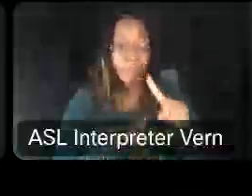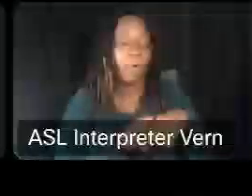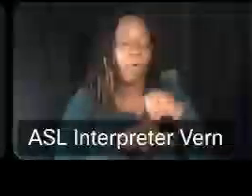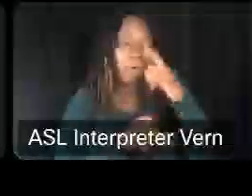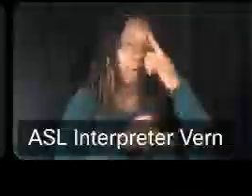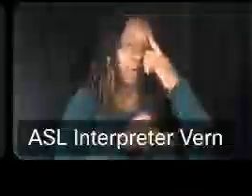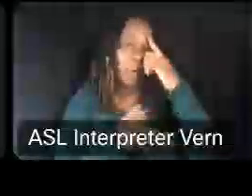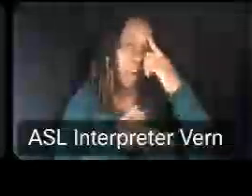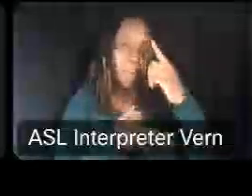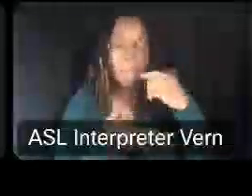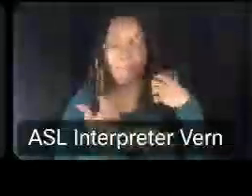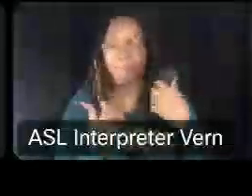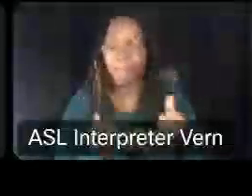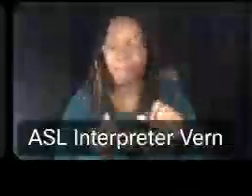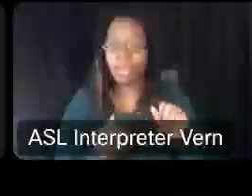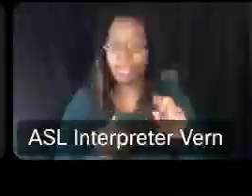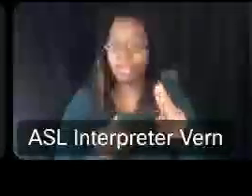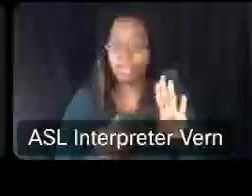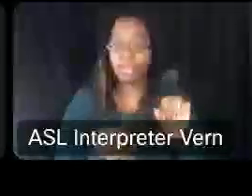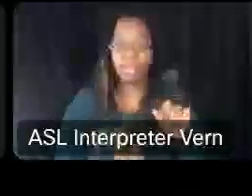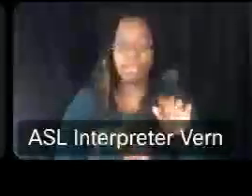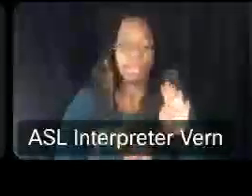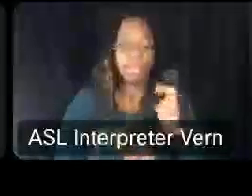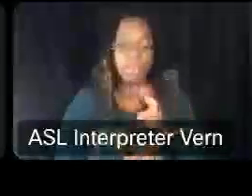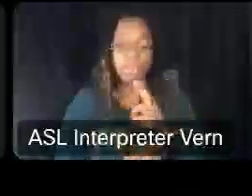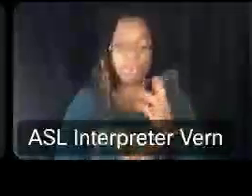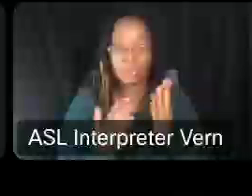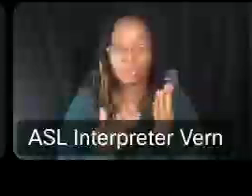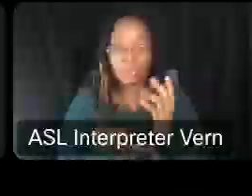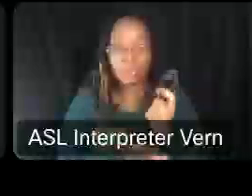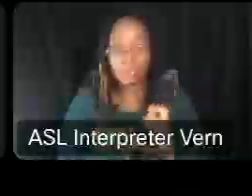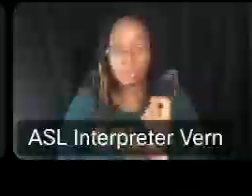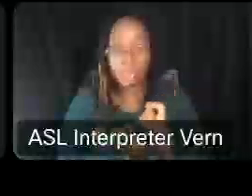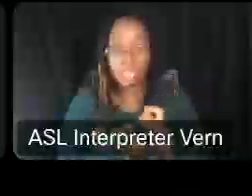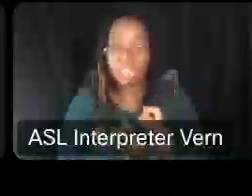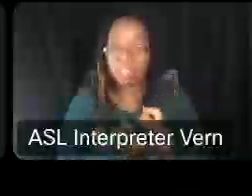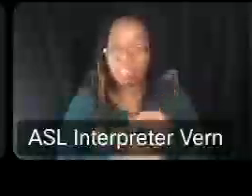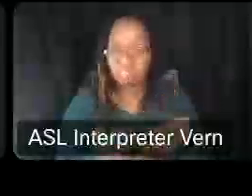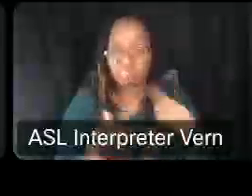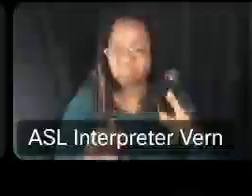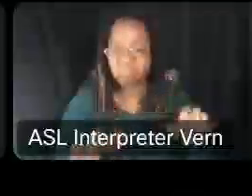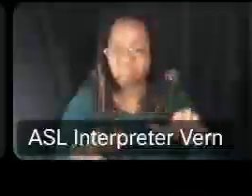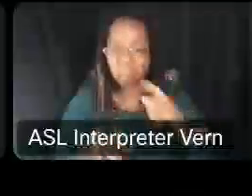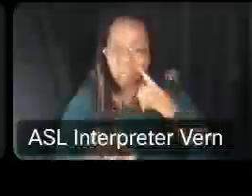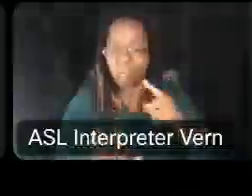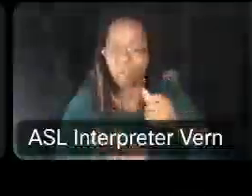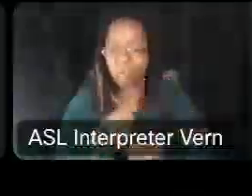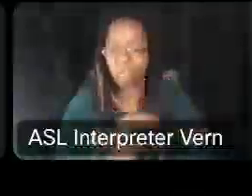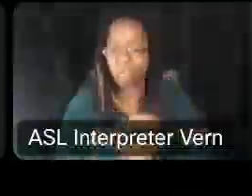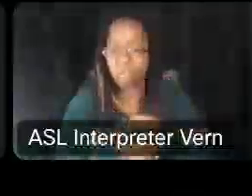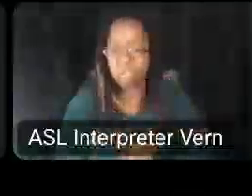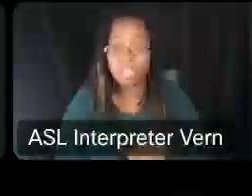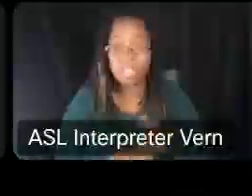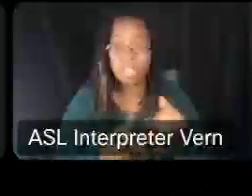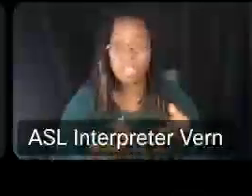very active over many decades. And in the early days of the movements to end domestic and sexual